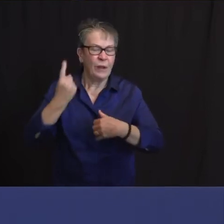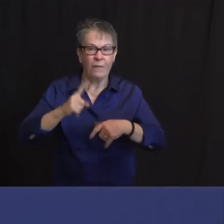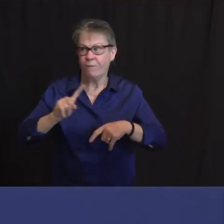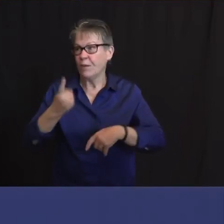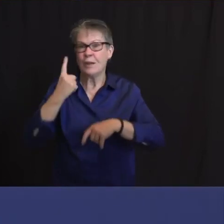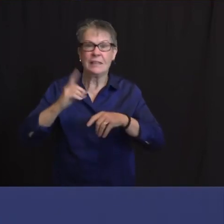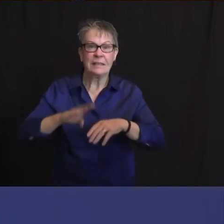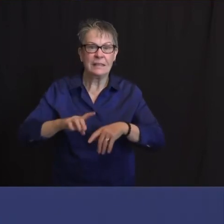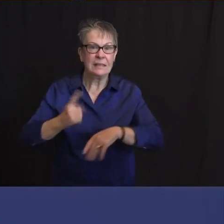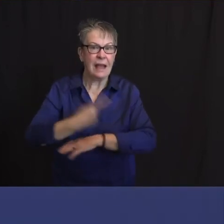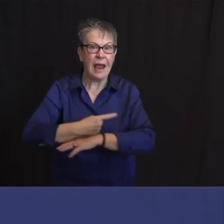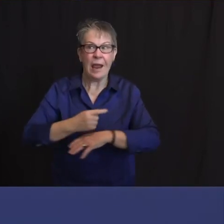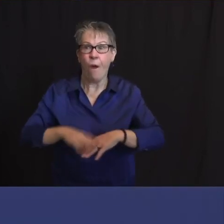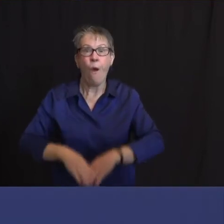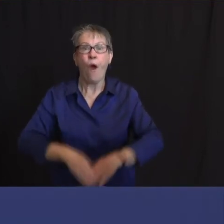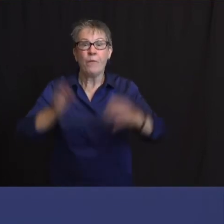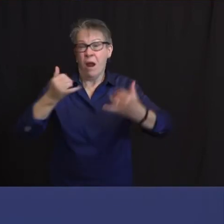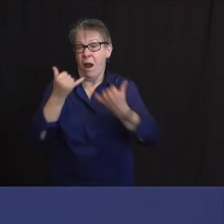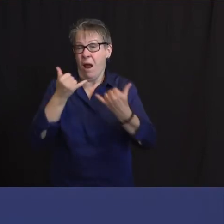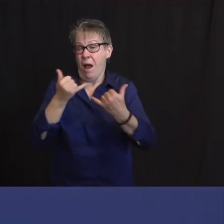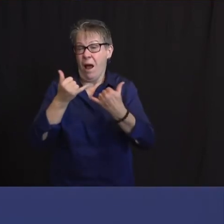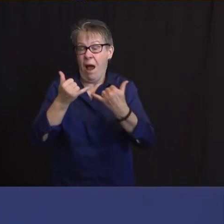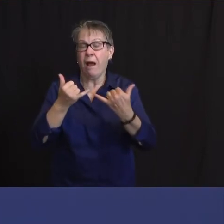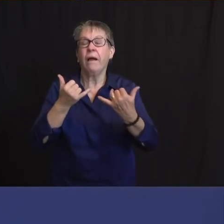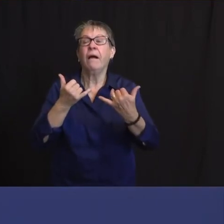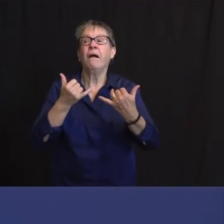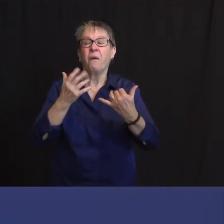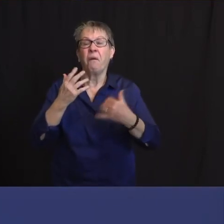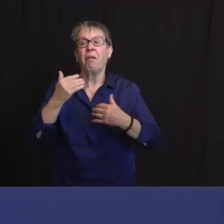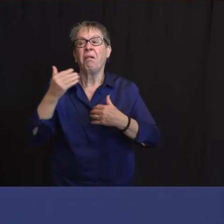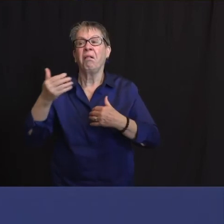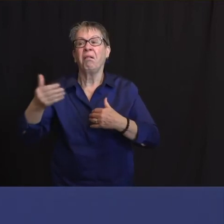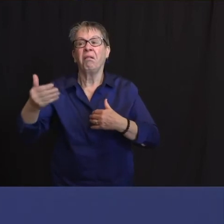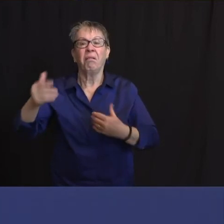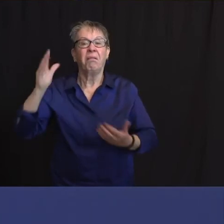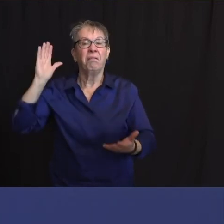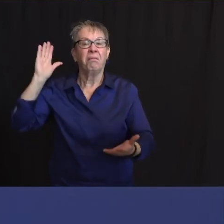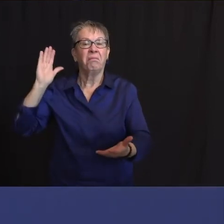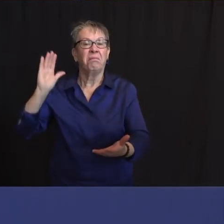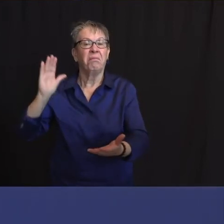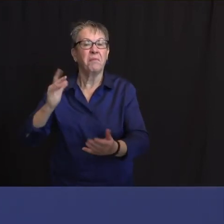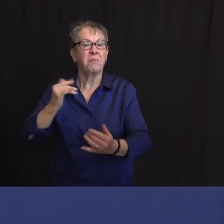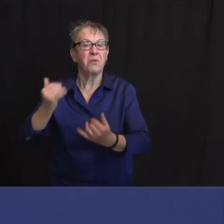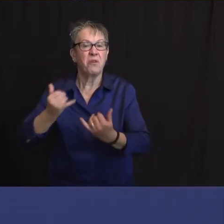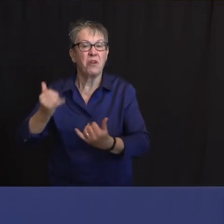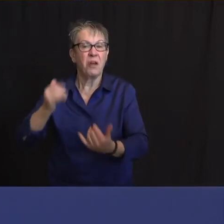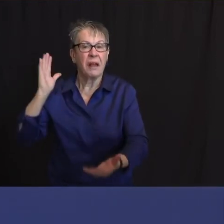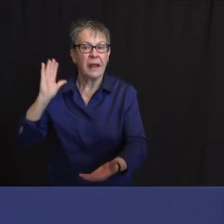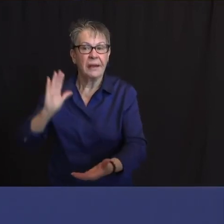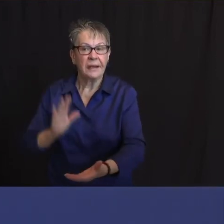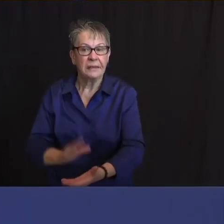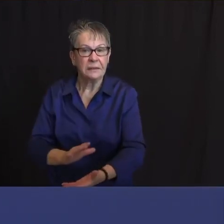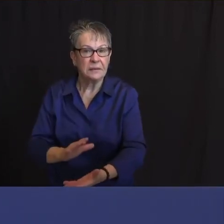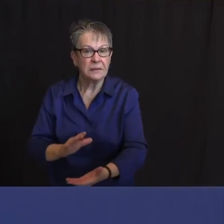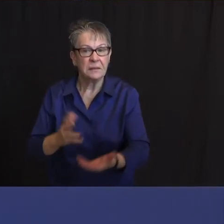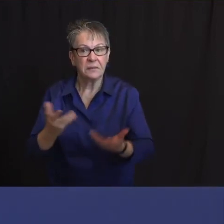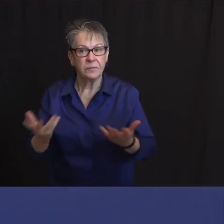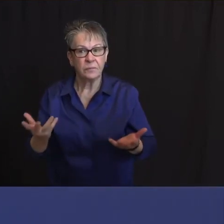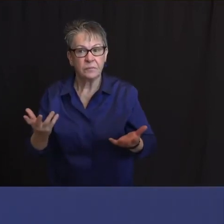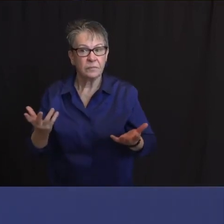told the following is happening consistently. I mentioned this earlier, to the tune of many hundreds. I know it's at least 500, and I